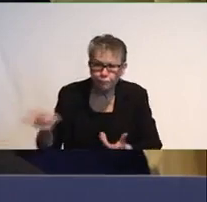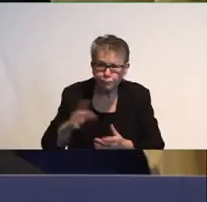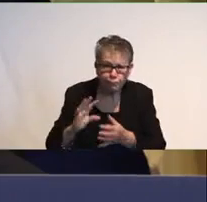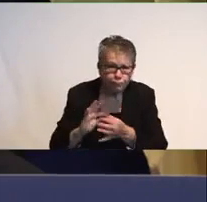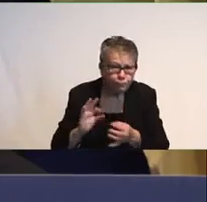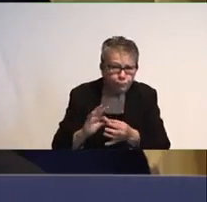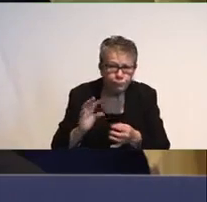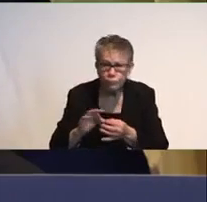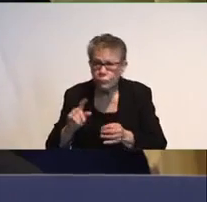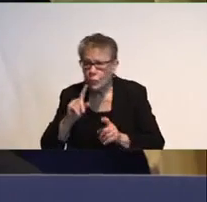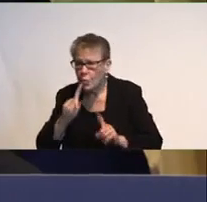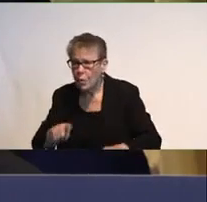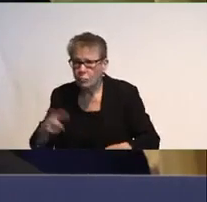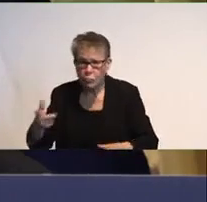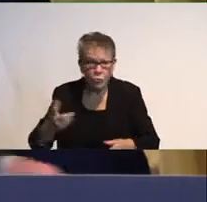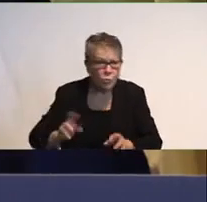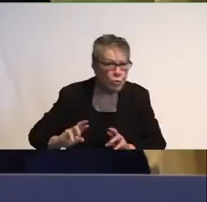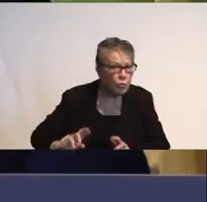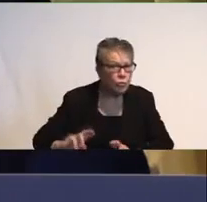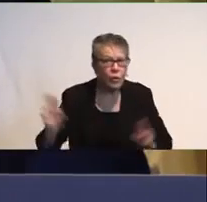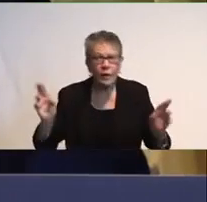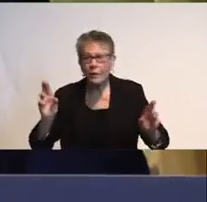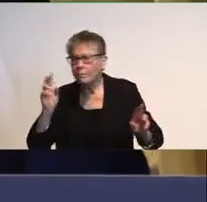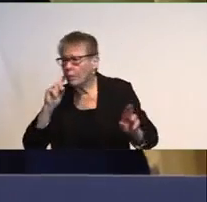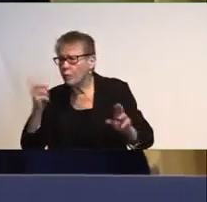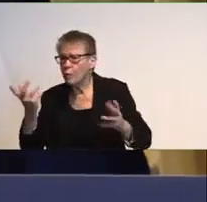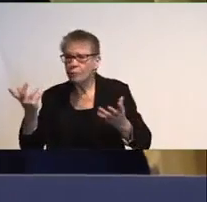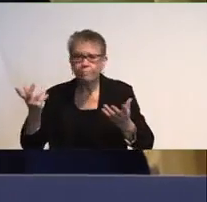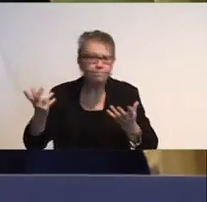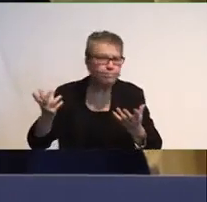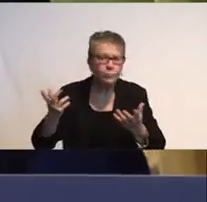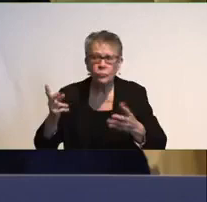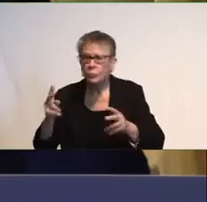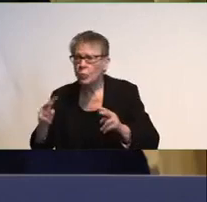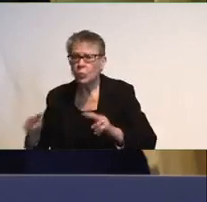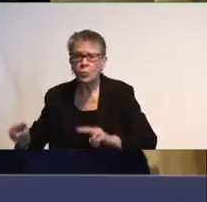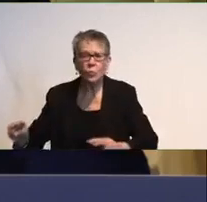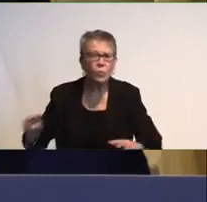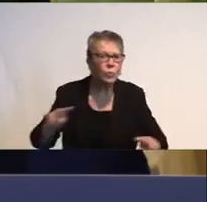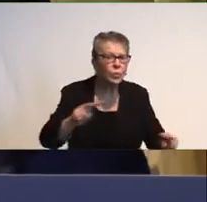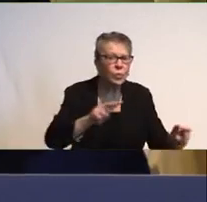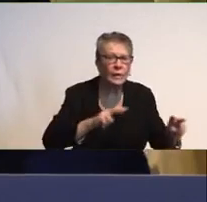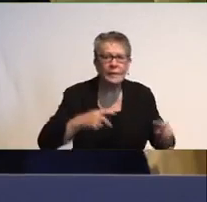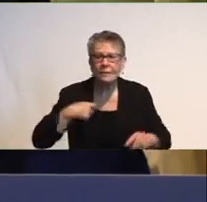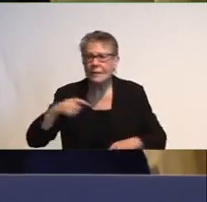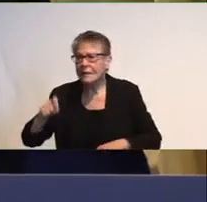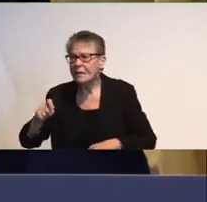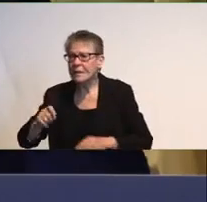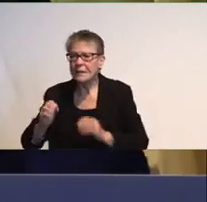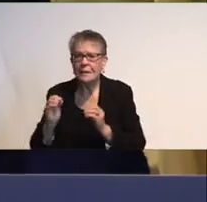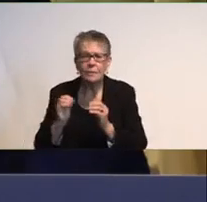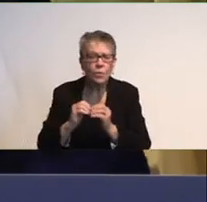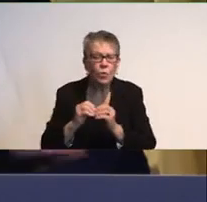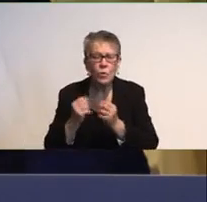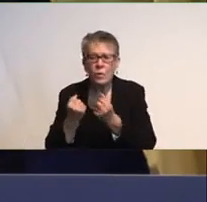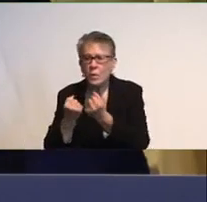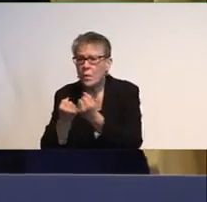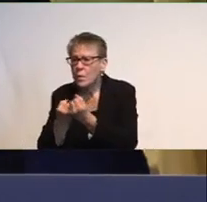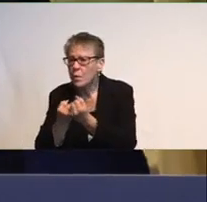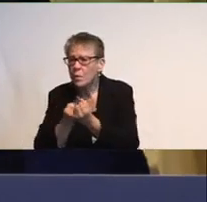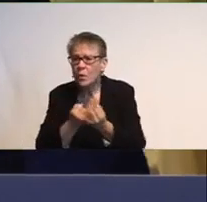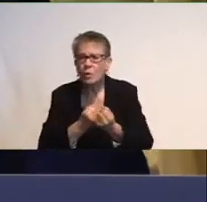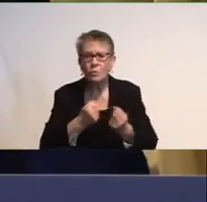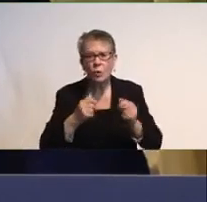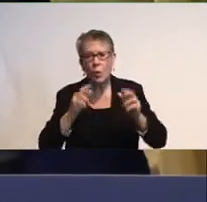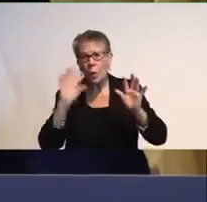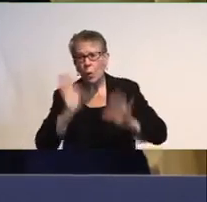the extent to which we need to amp up our capacities. Please God, we don't have to, but looks like the weather's decent for the holiday, which is